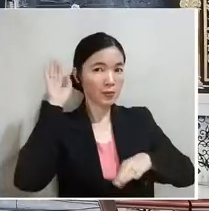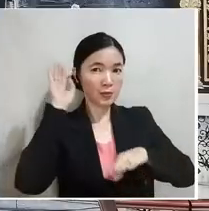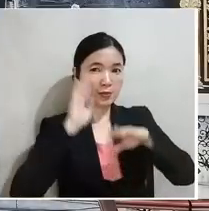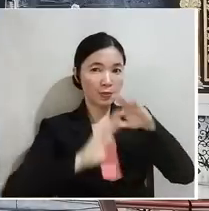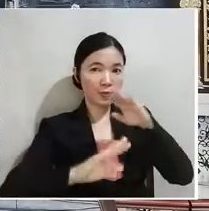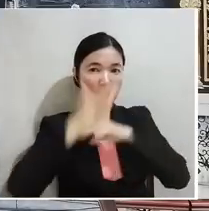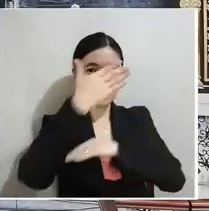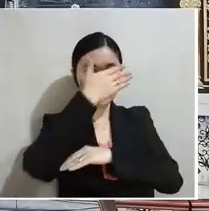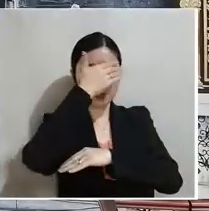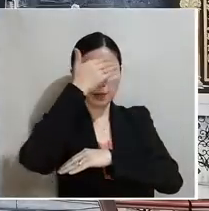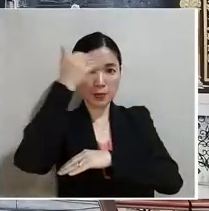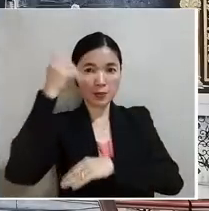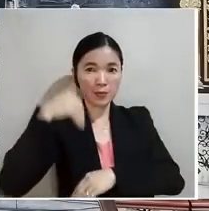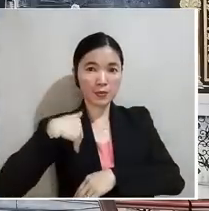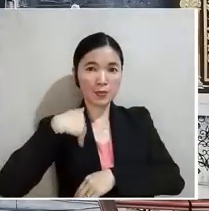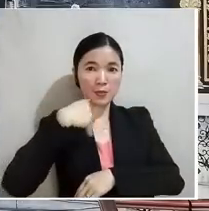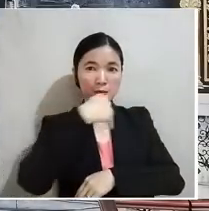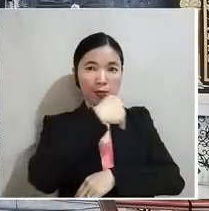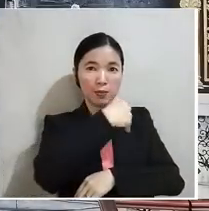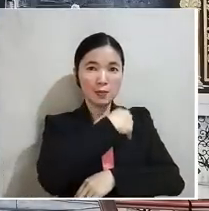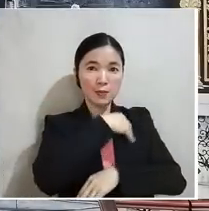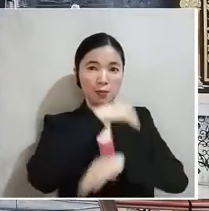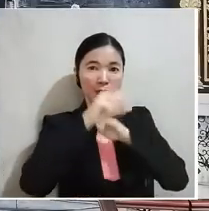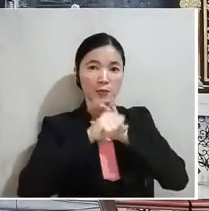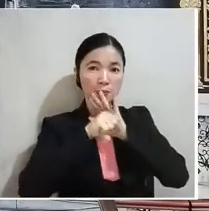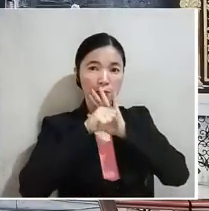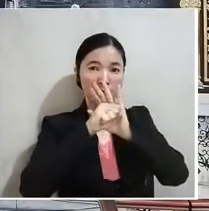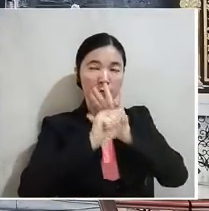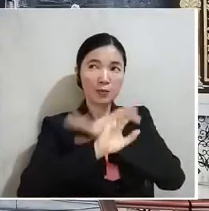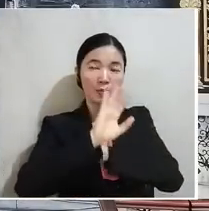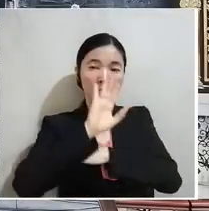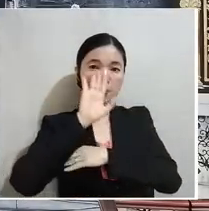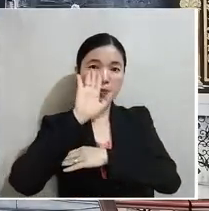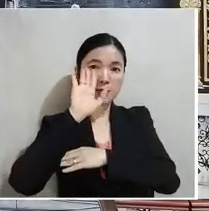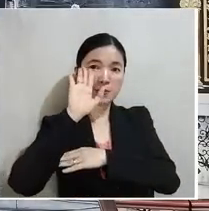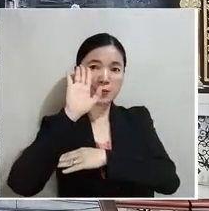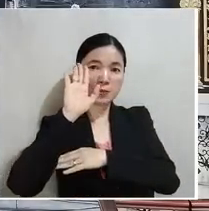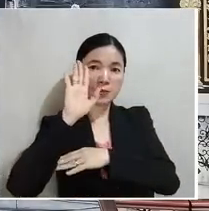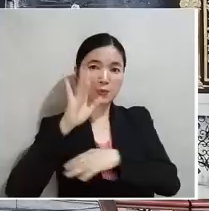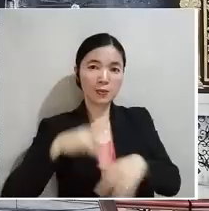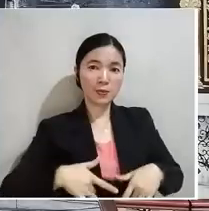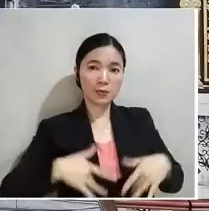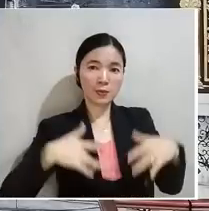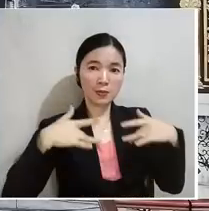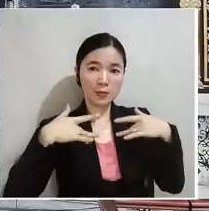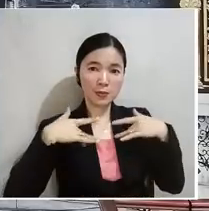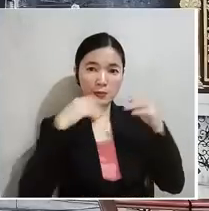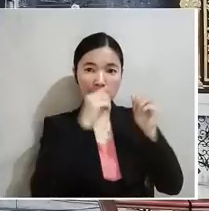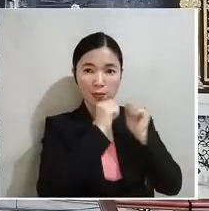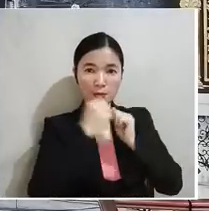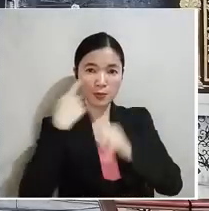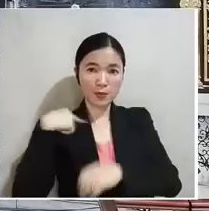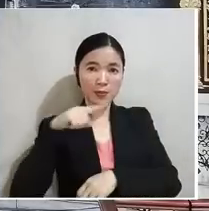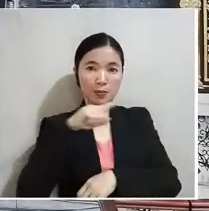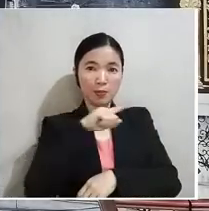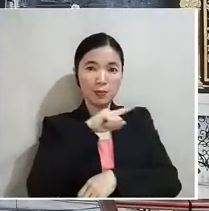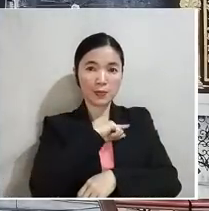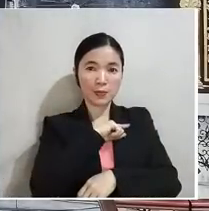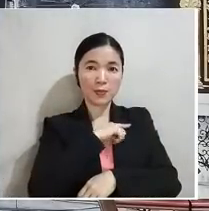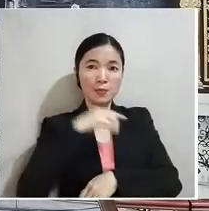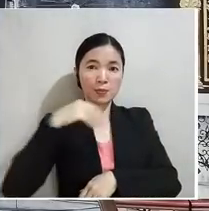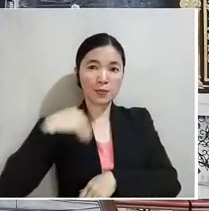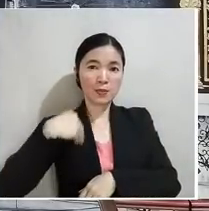We are the sign of your life with us yet. We are